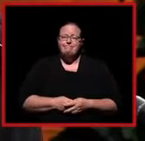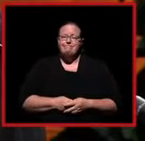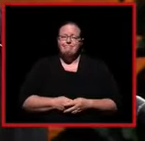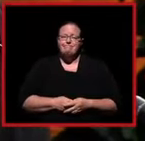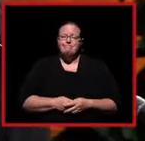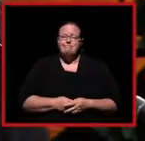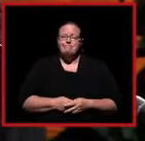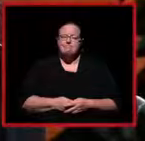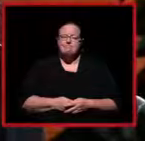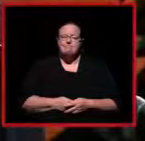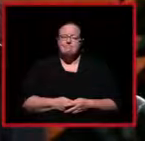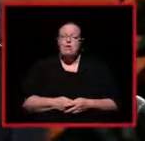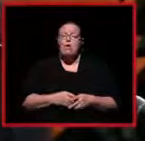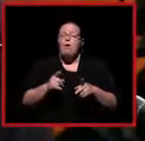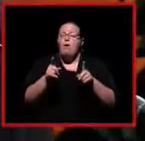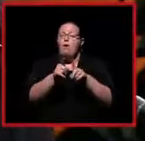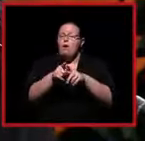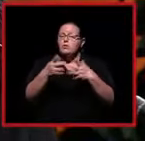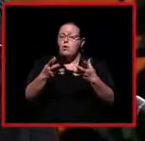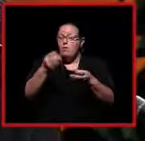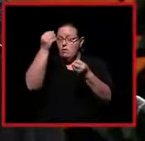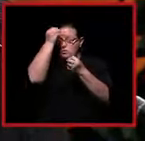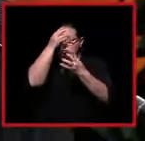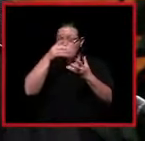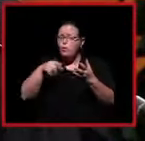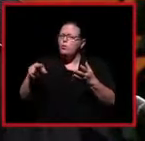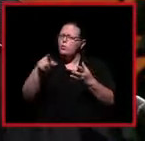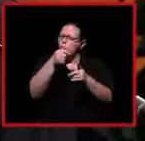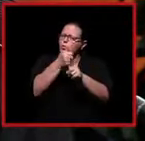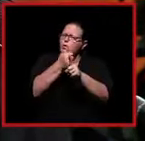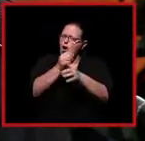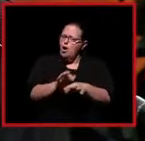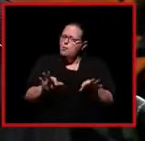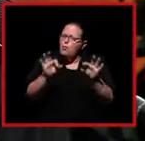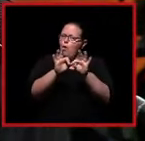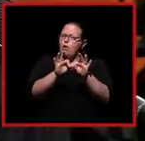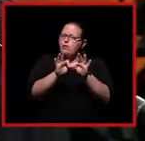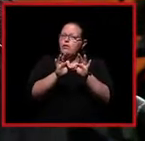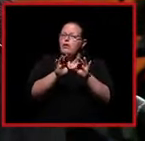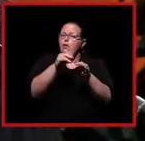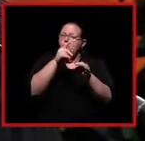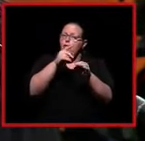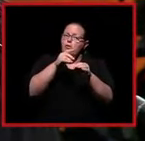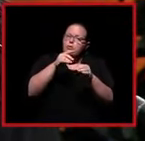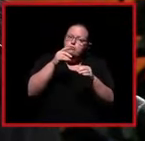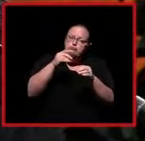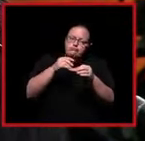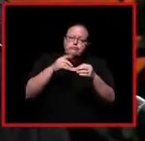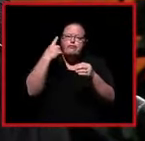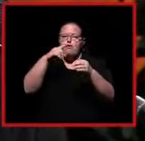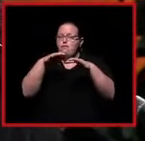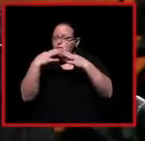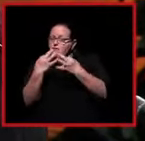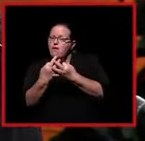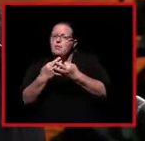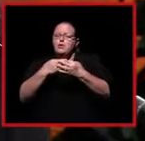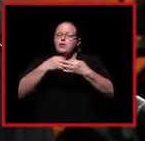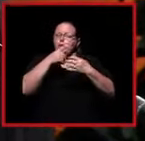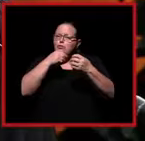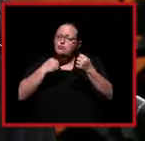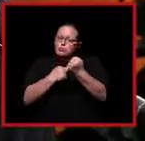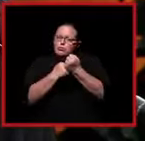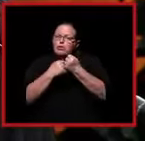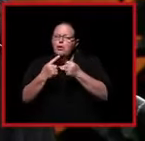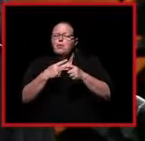want you to know how important you are, not only to your loved ones who are here today to cheer you on, but to